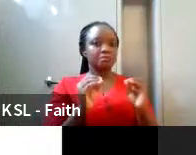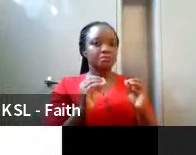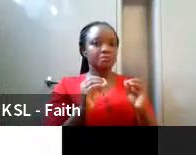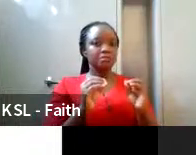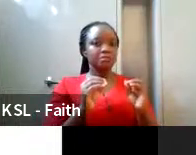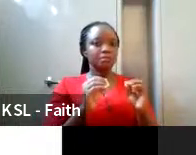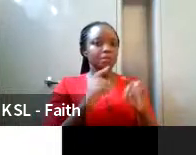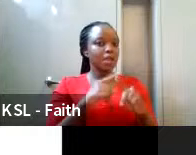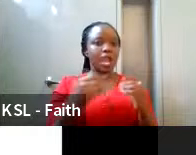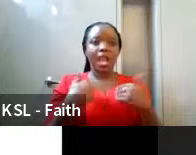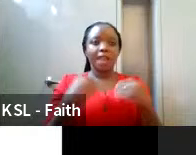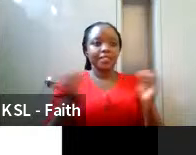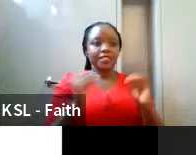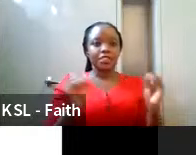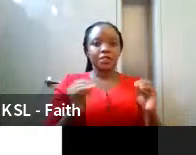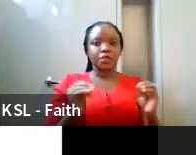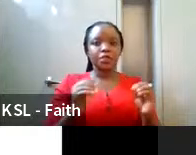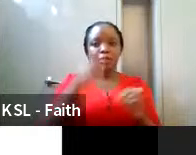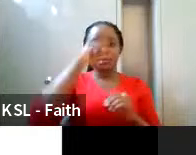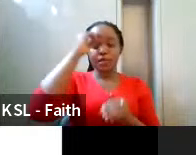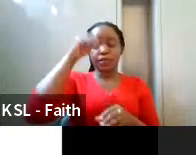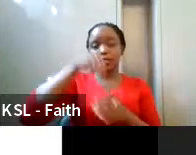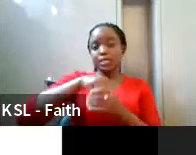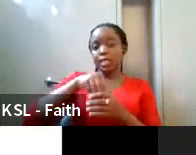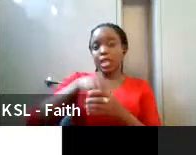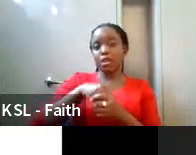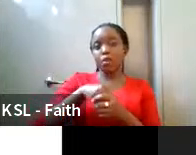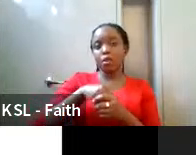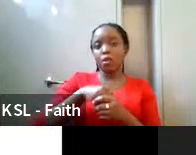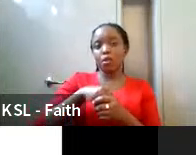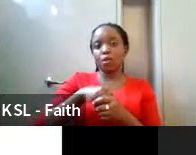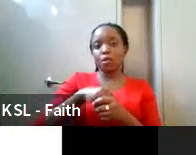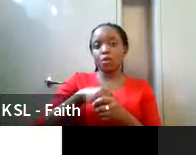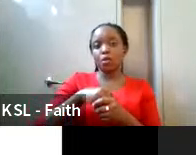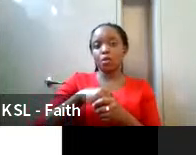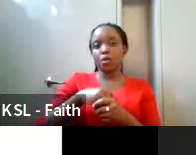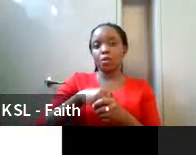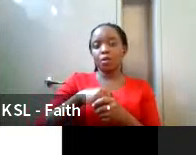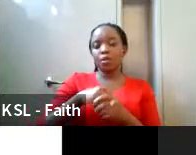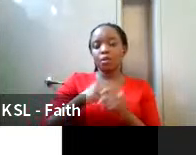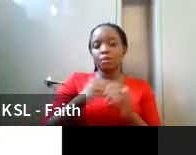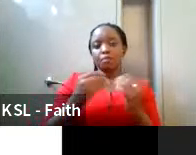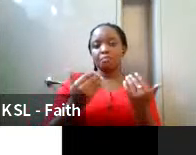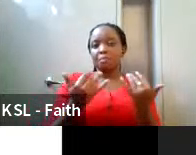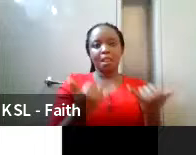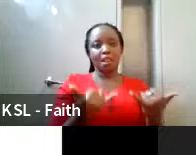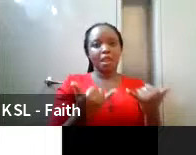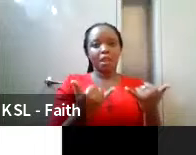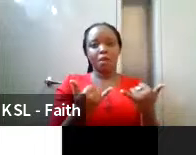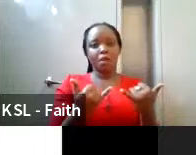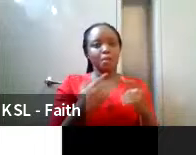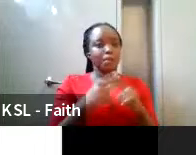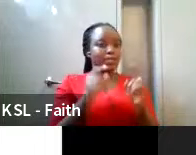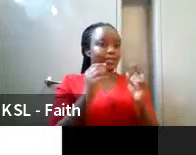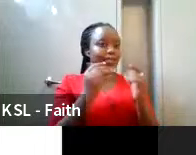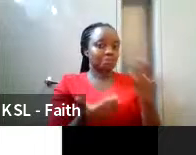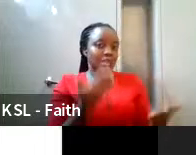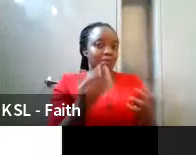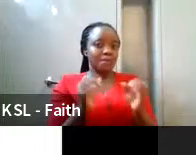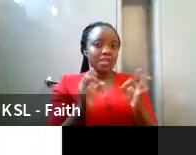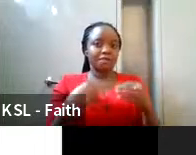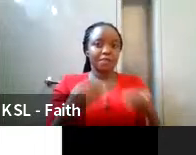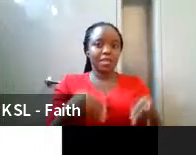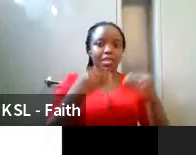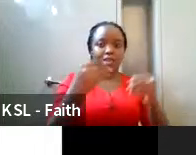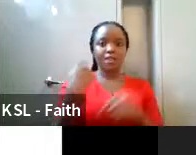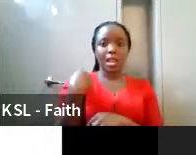because I think it's internal. Now, because now, unless maybe I give you my PIN